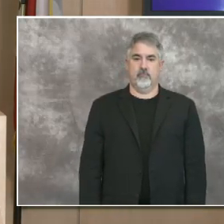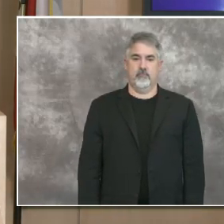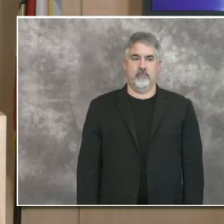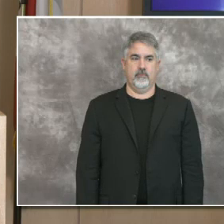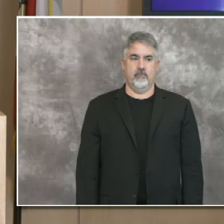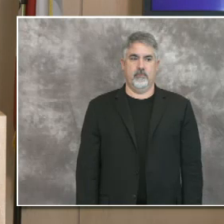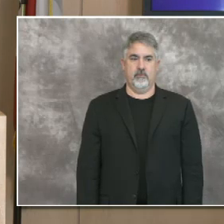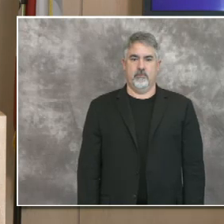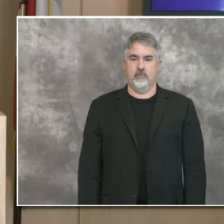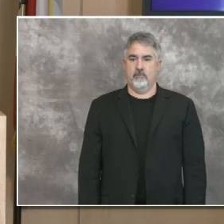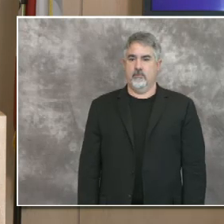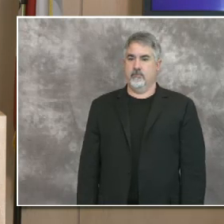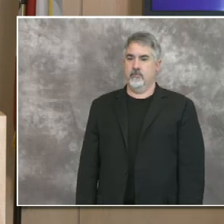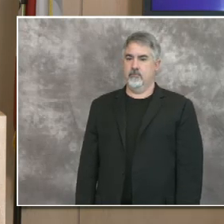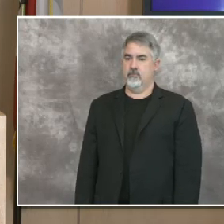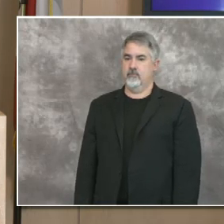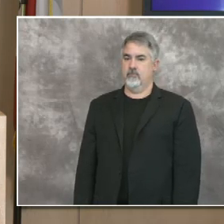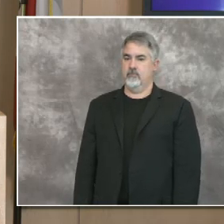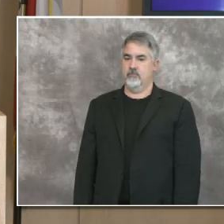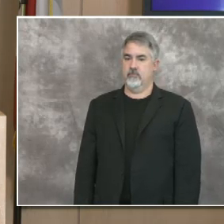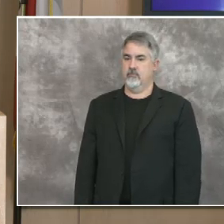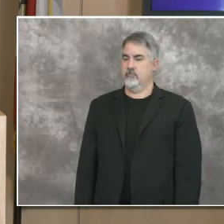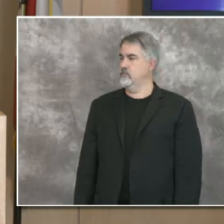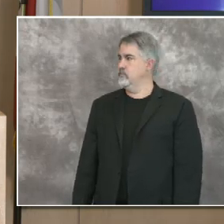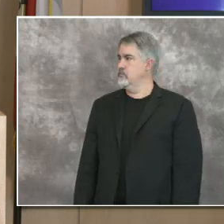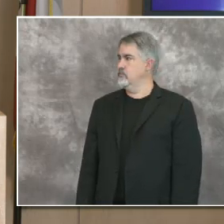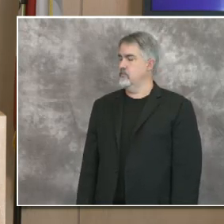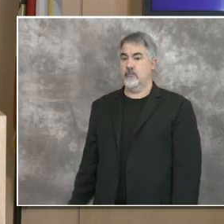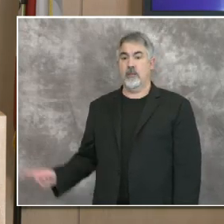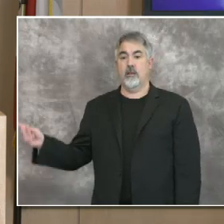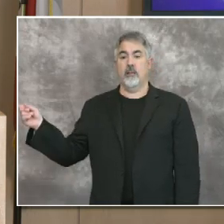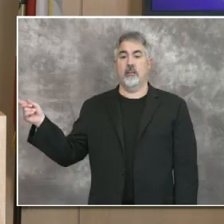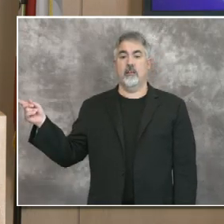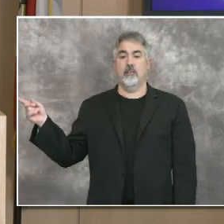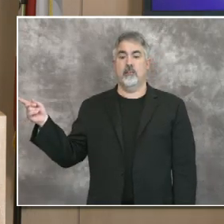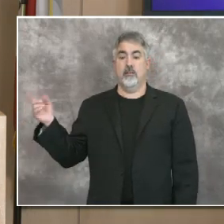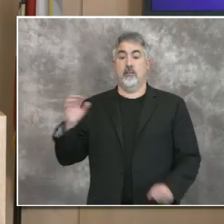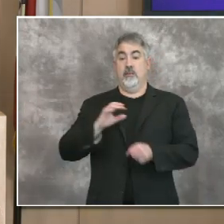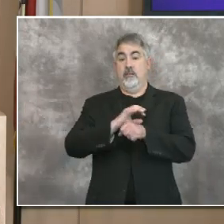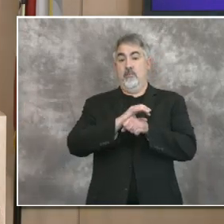This next question deals with COVID-19 testing, and Dr. Wooten's going to respond.